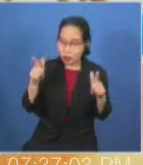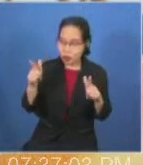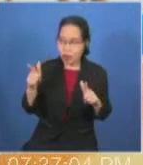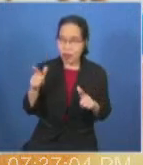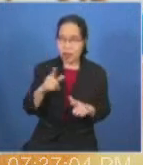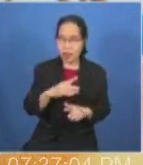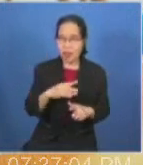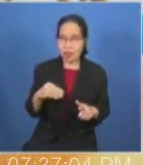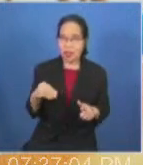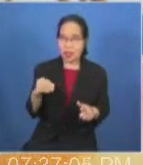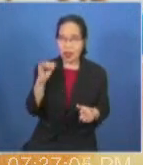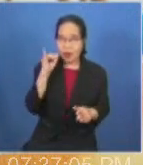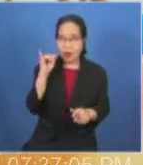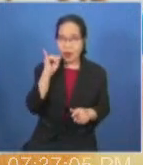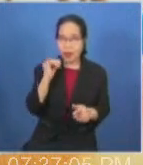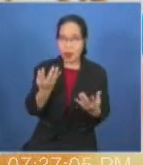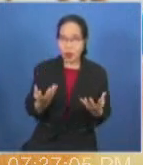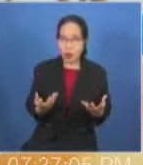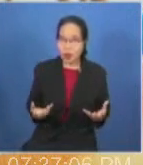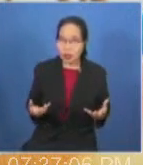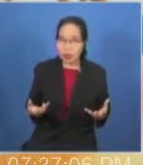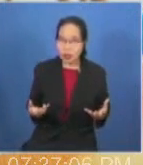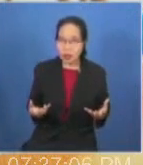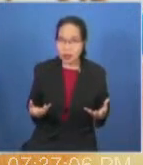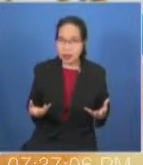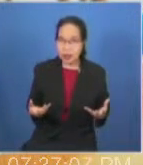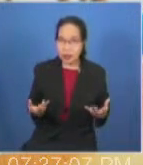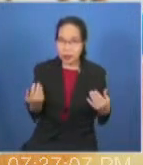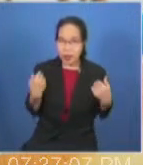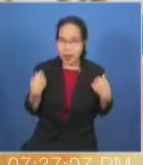the ones to read.